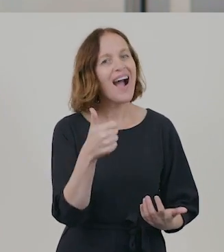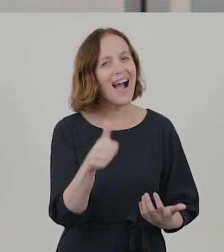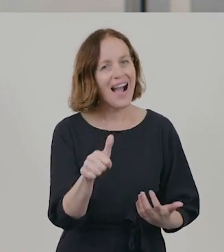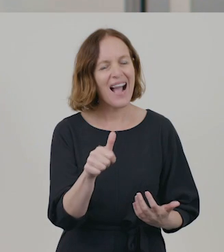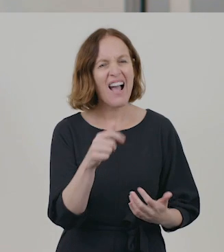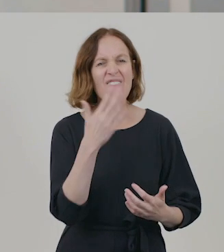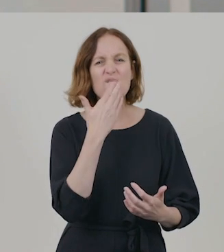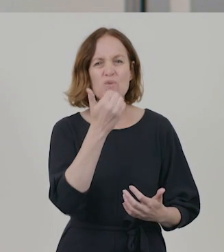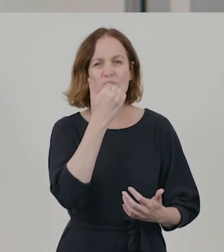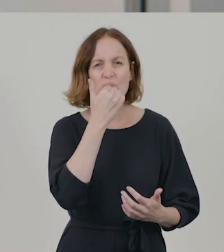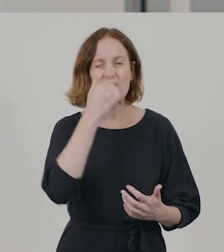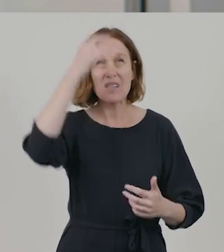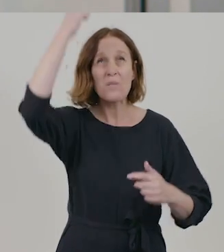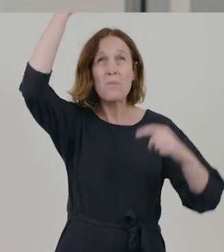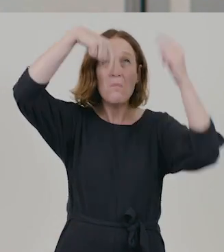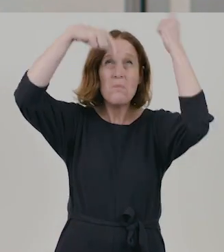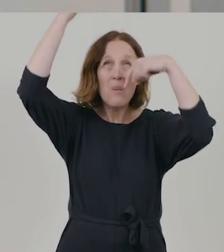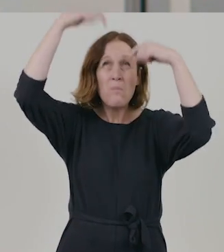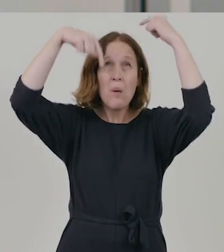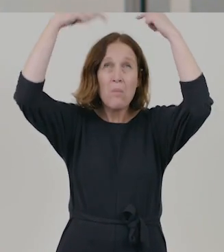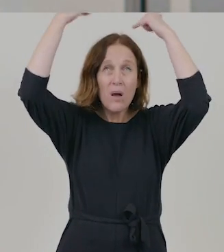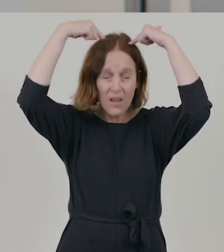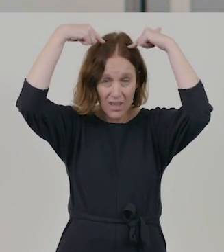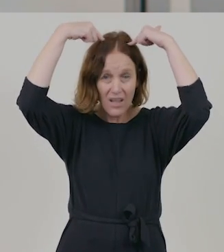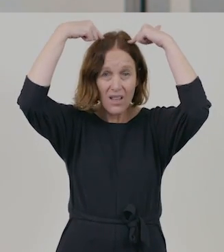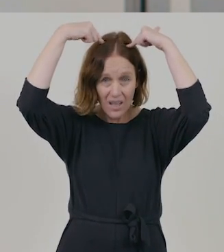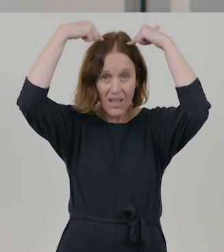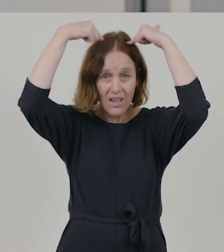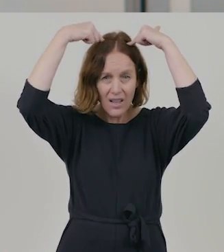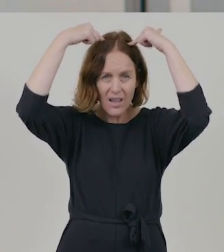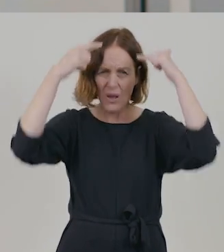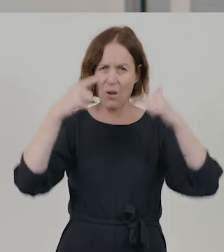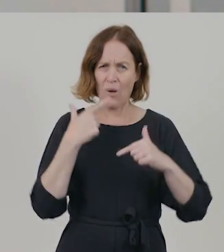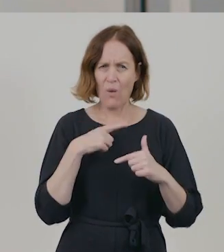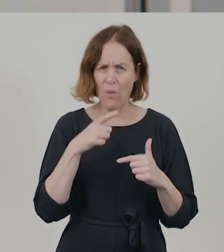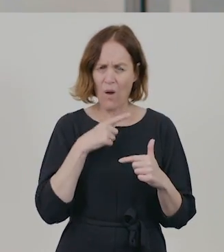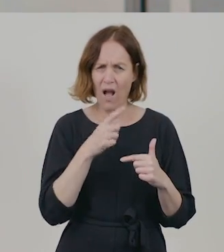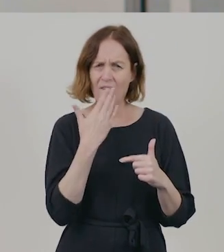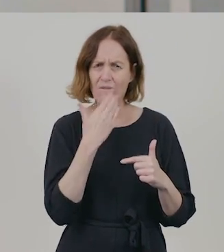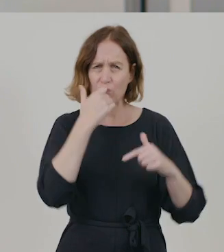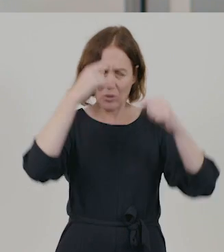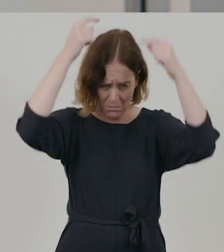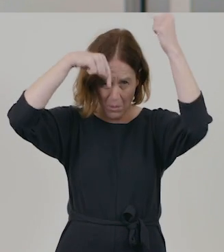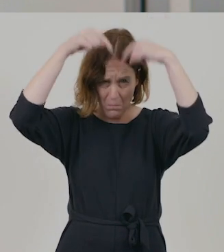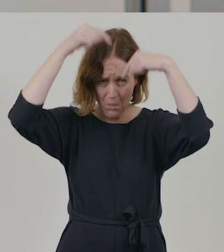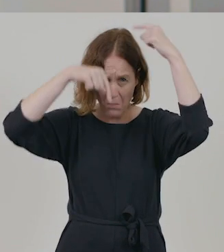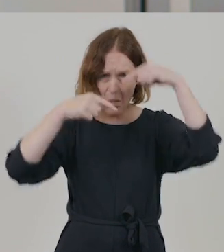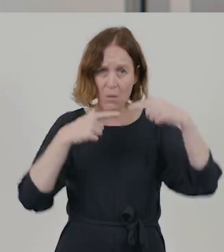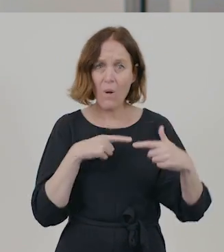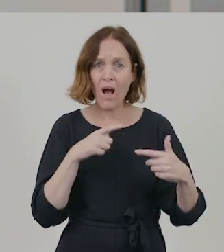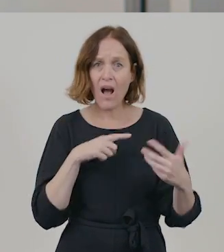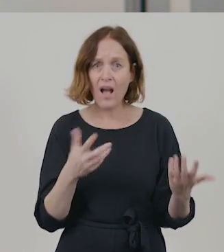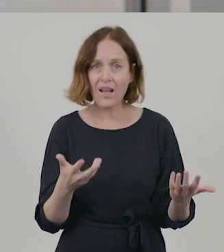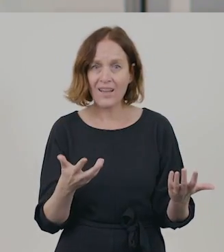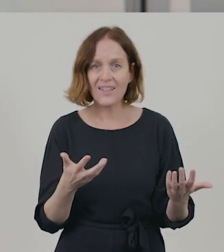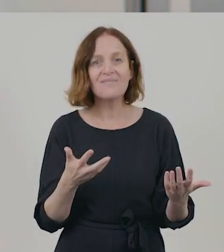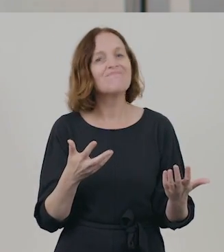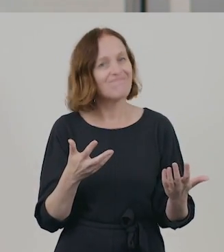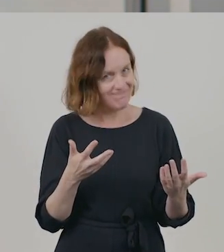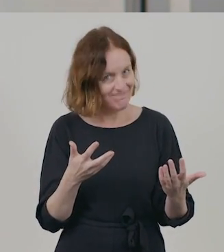am touching my knees. And I am... Can you guess what comes next? That's right. I am touching